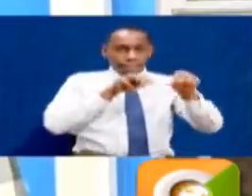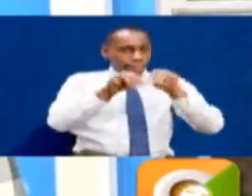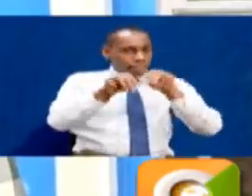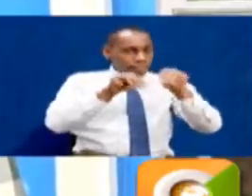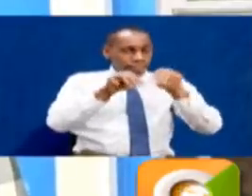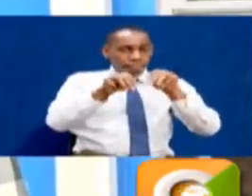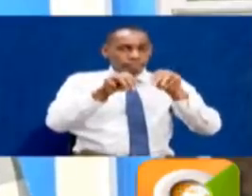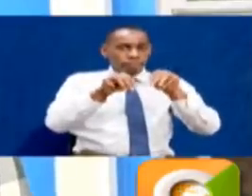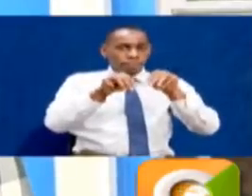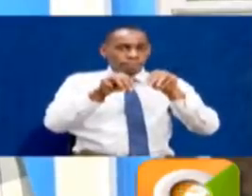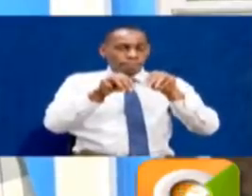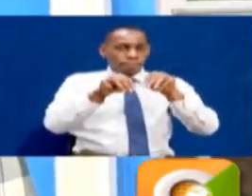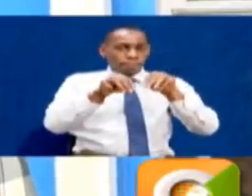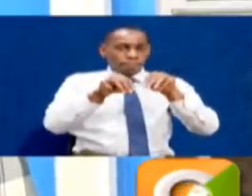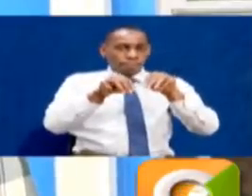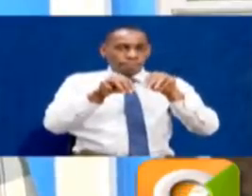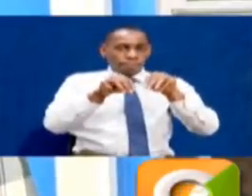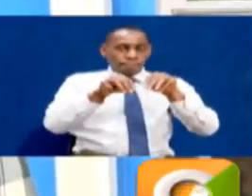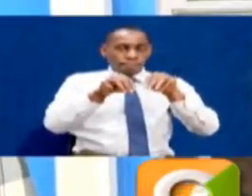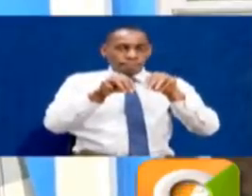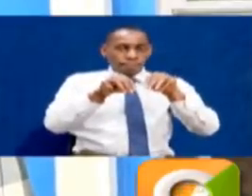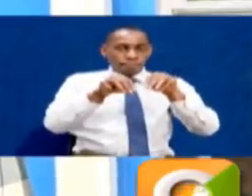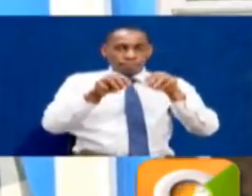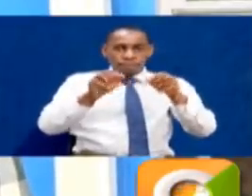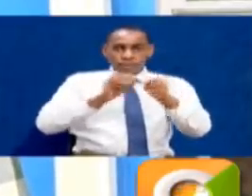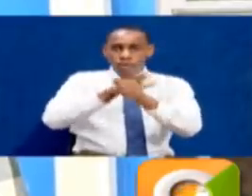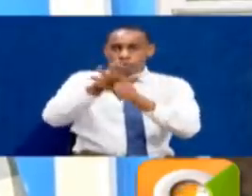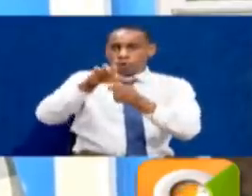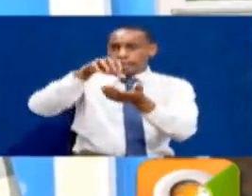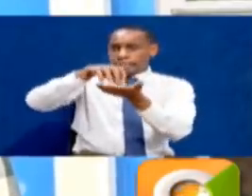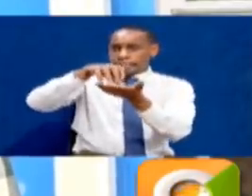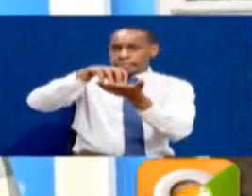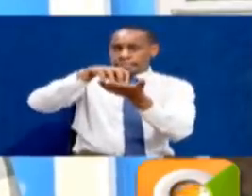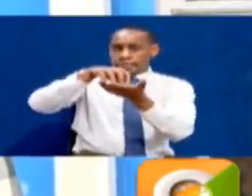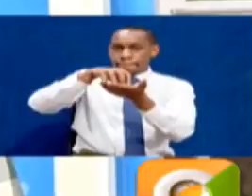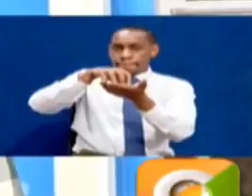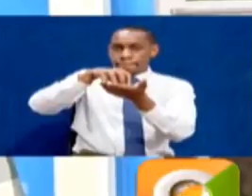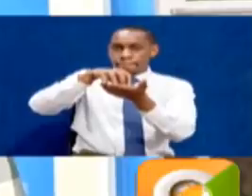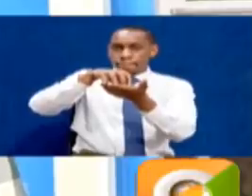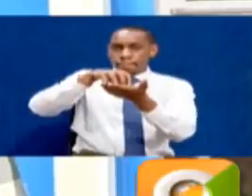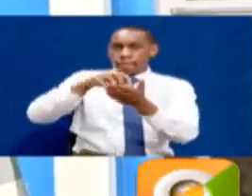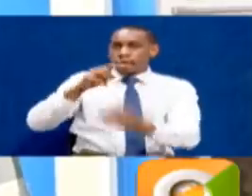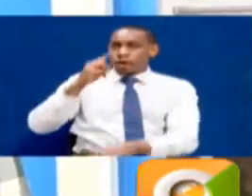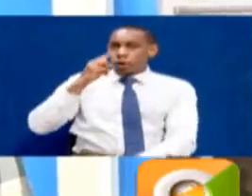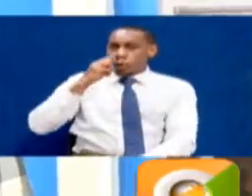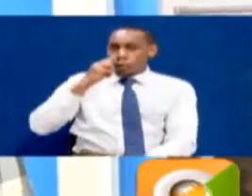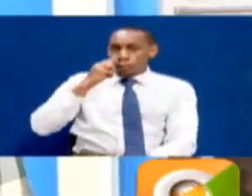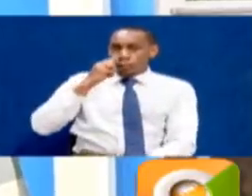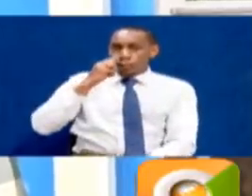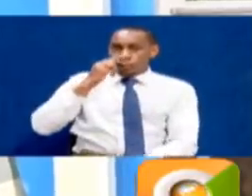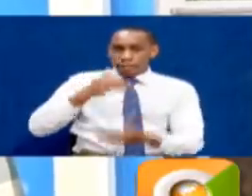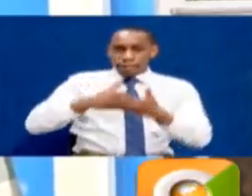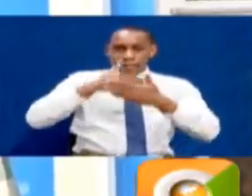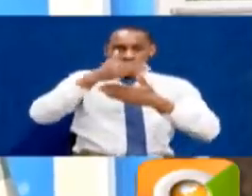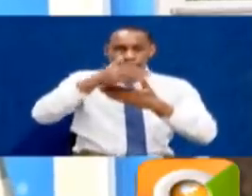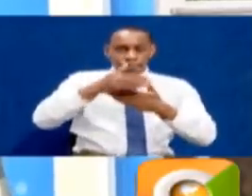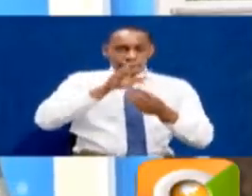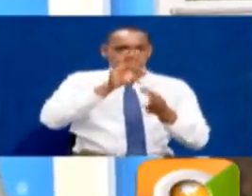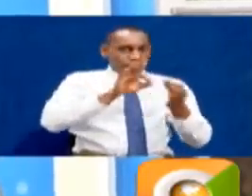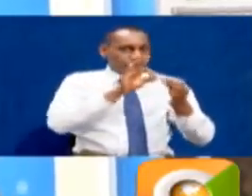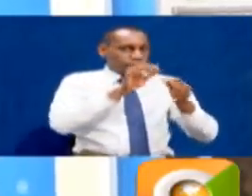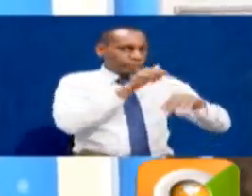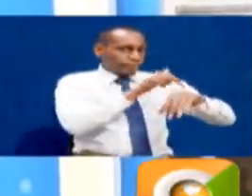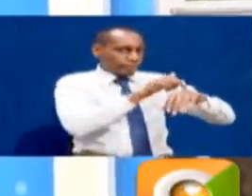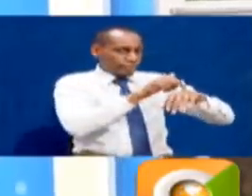management of COVID cases at home after a certain period